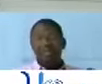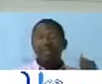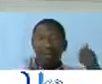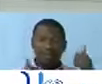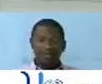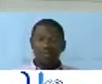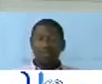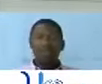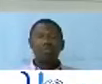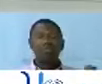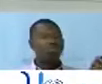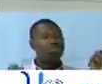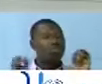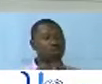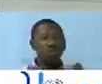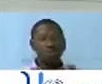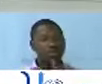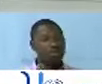did about it.